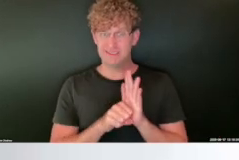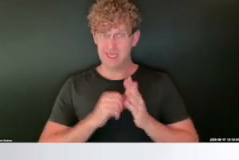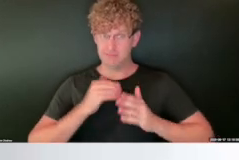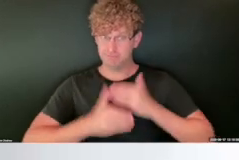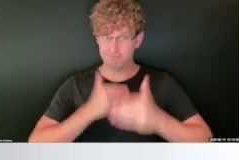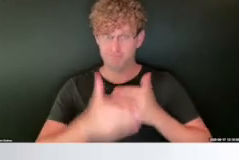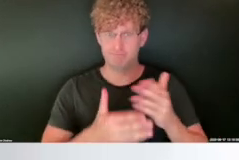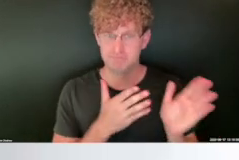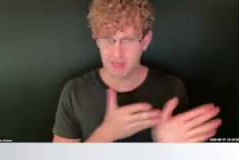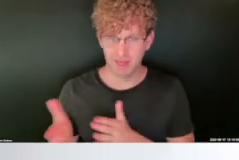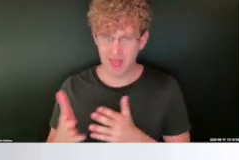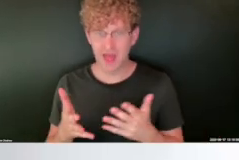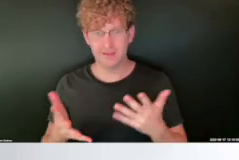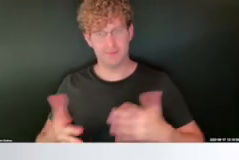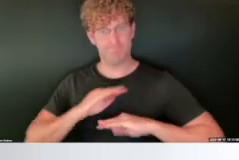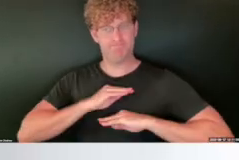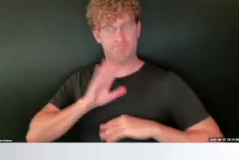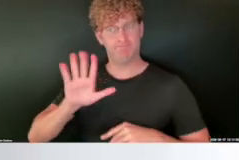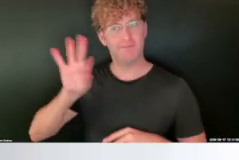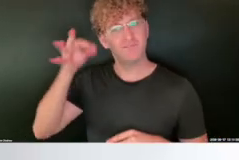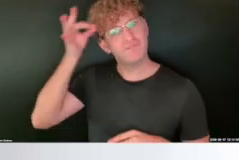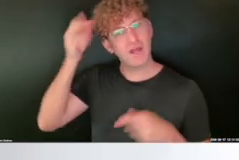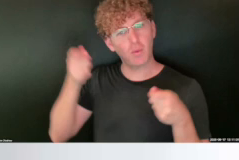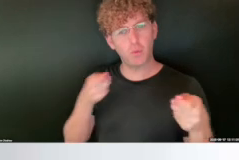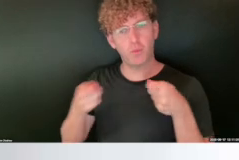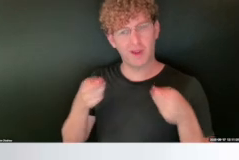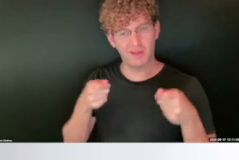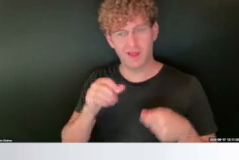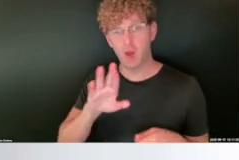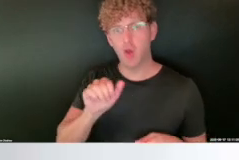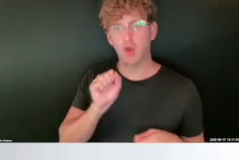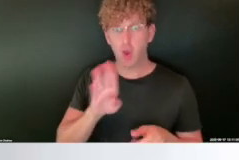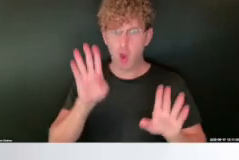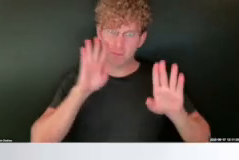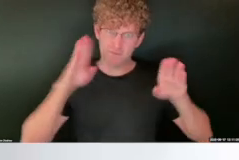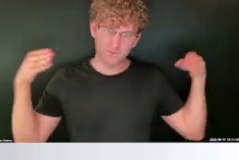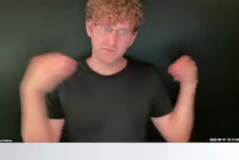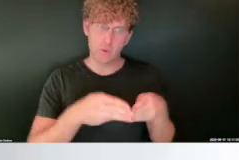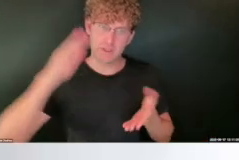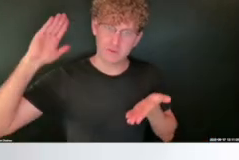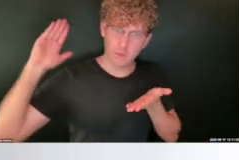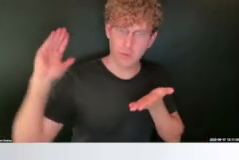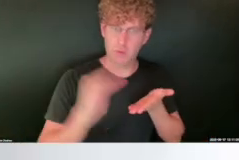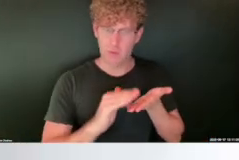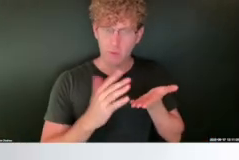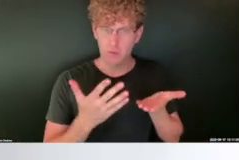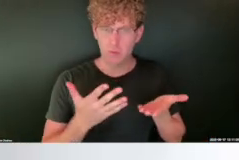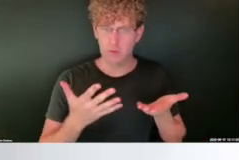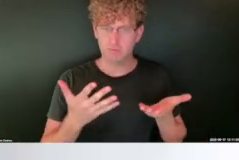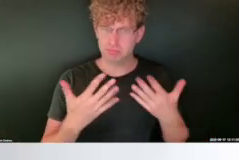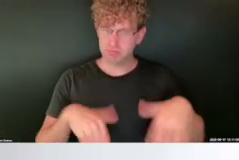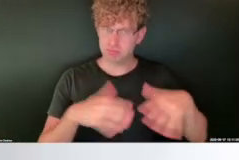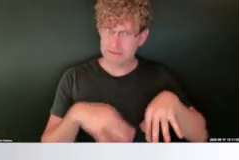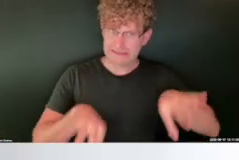especially focused on significant reductions in emissions from light-duty vehicles, as well as medium and heavy-duty on-